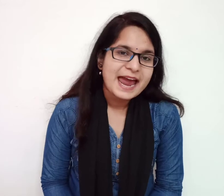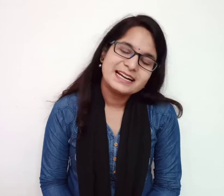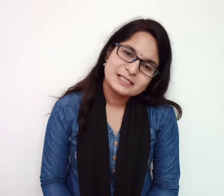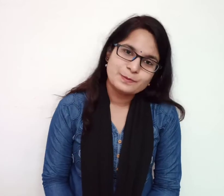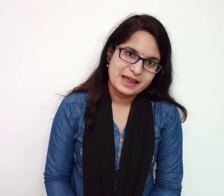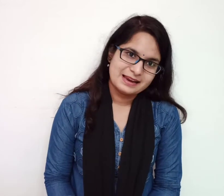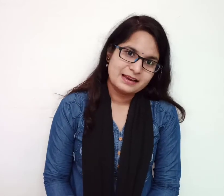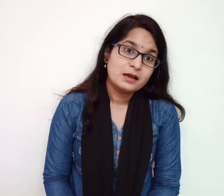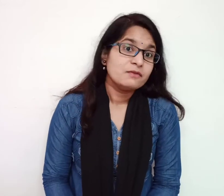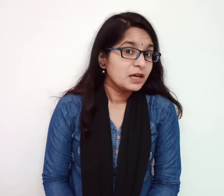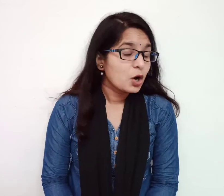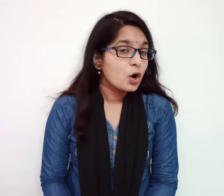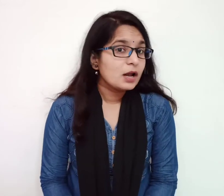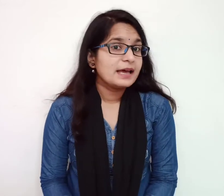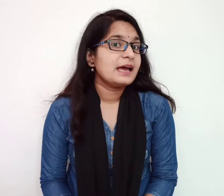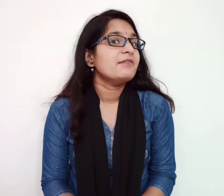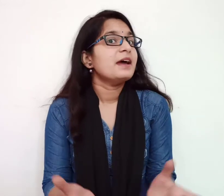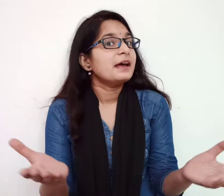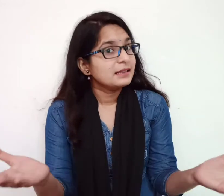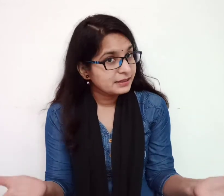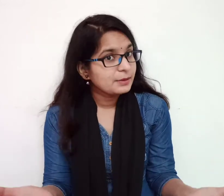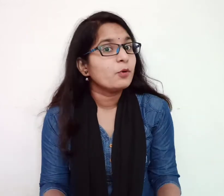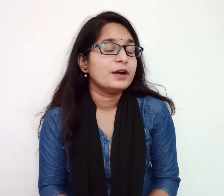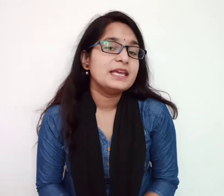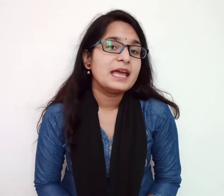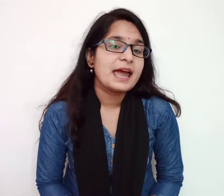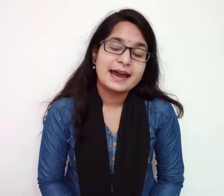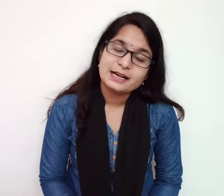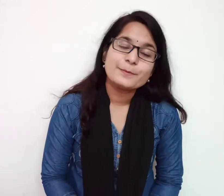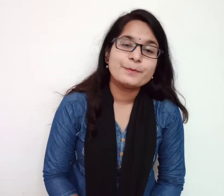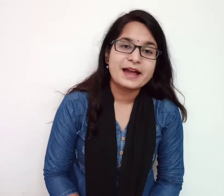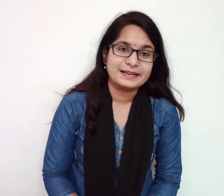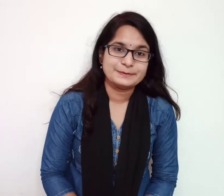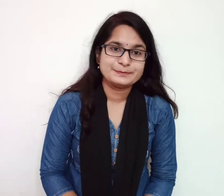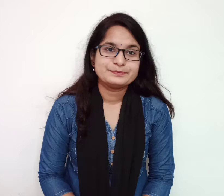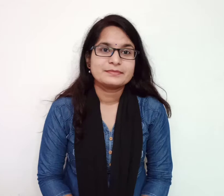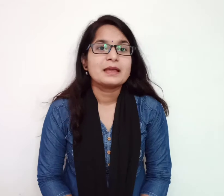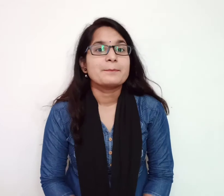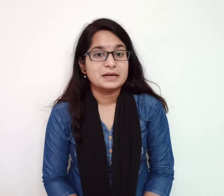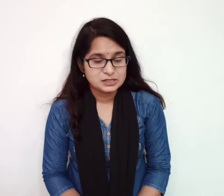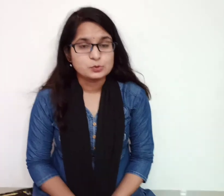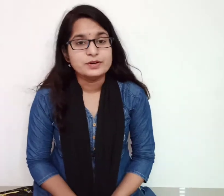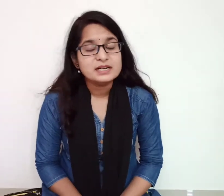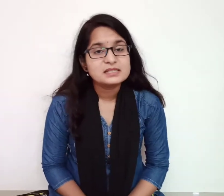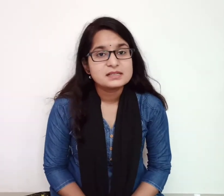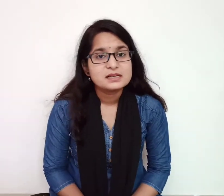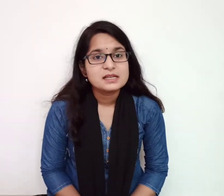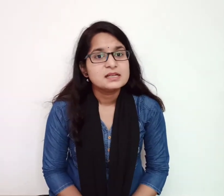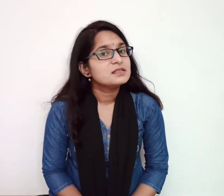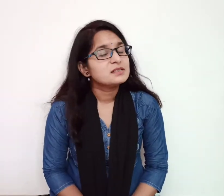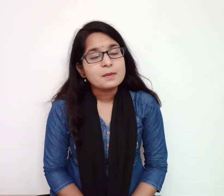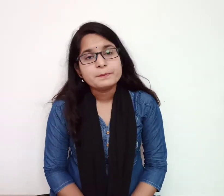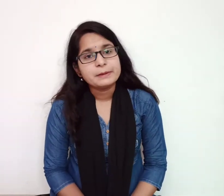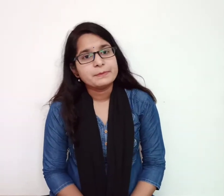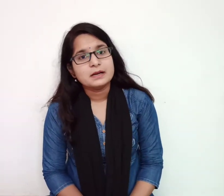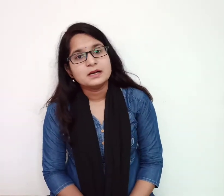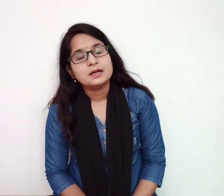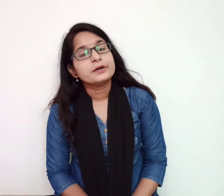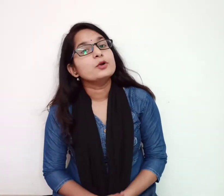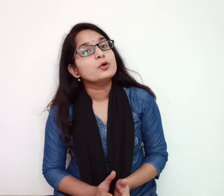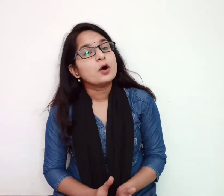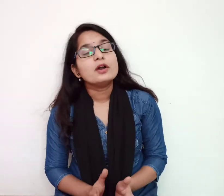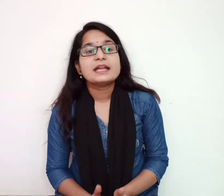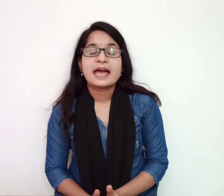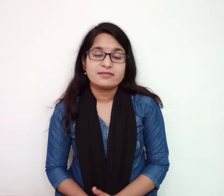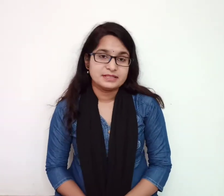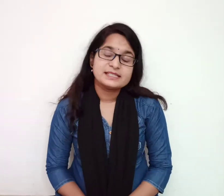touch and smell. We all have healthy body and mind. But students, some people